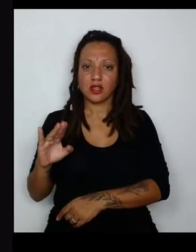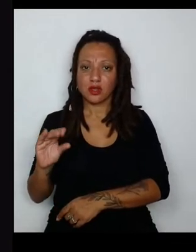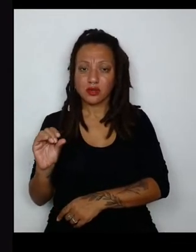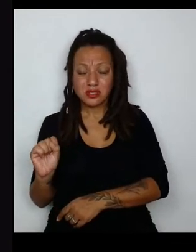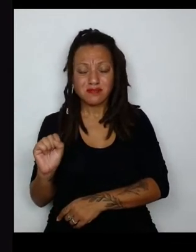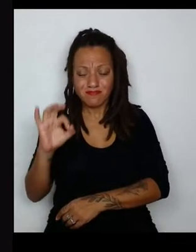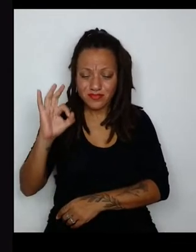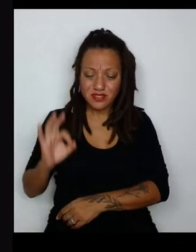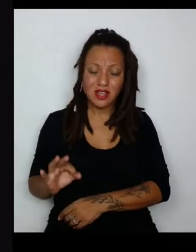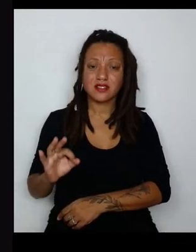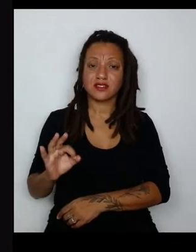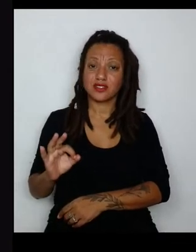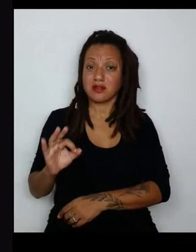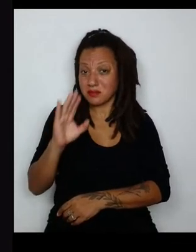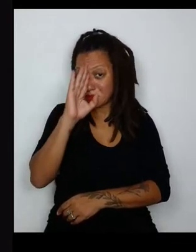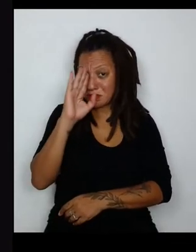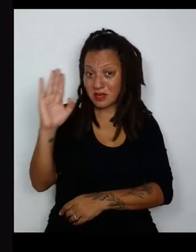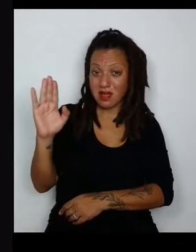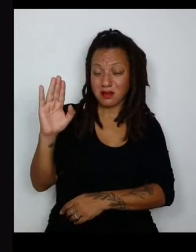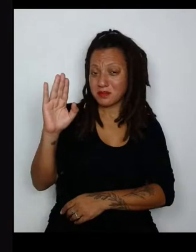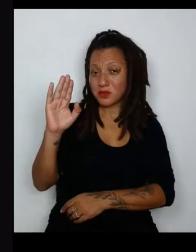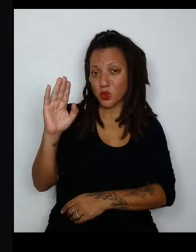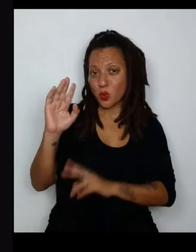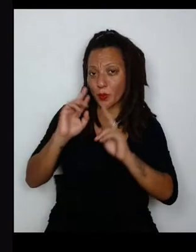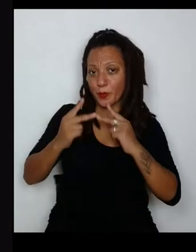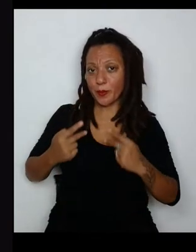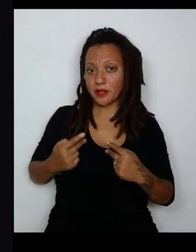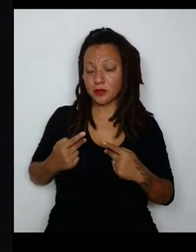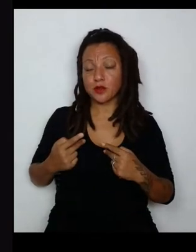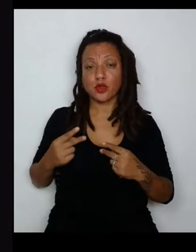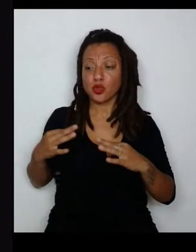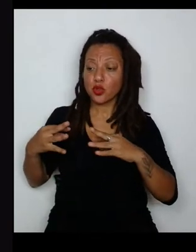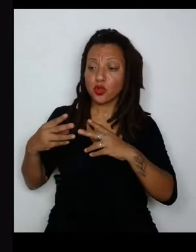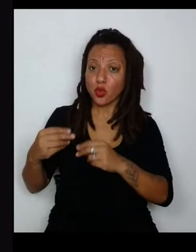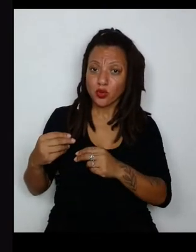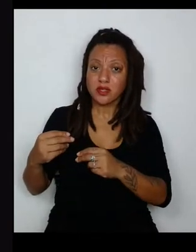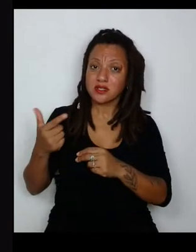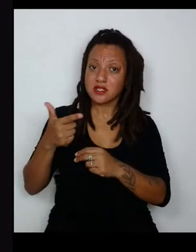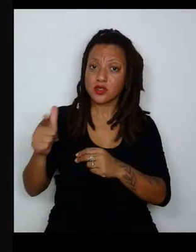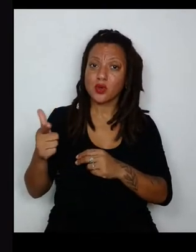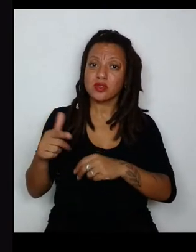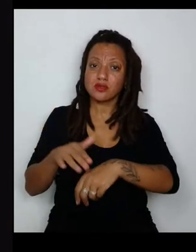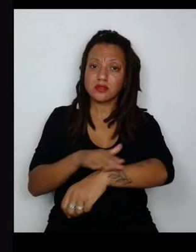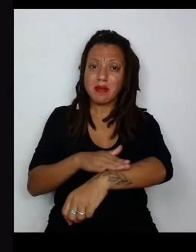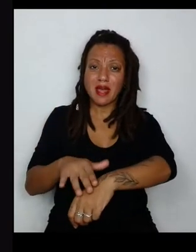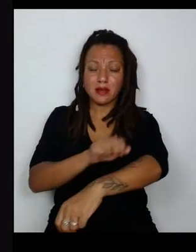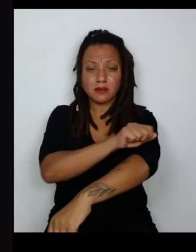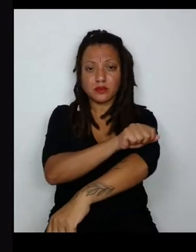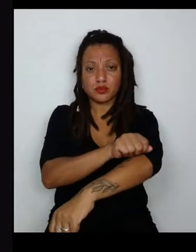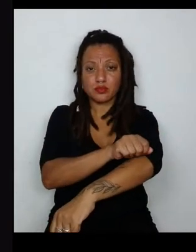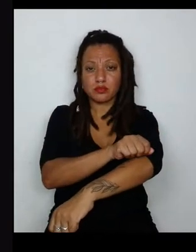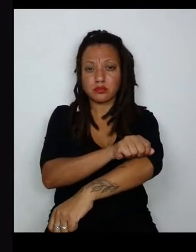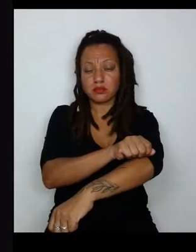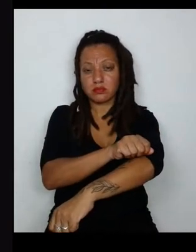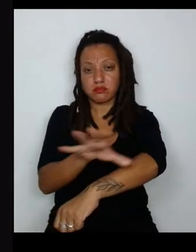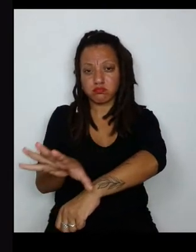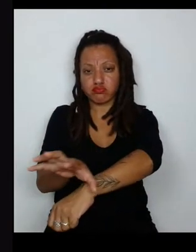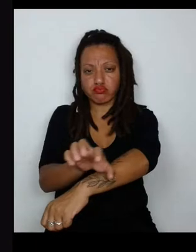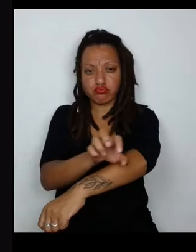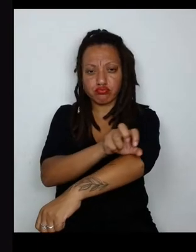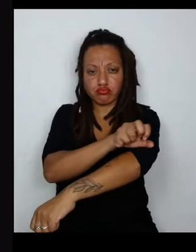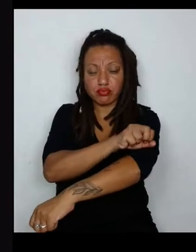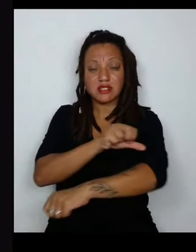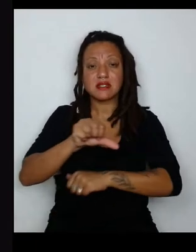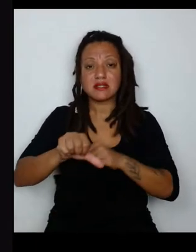other skin colors were treated as variations deviations degenerations or